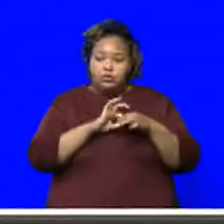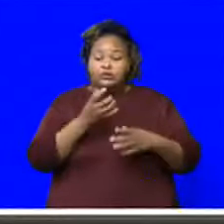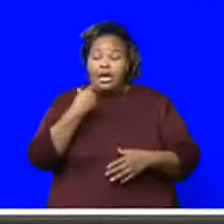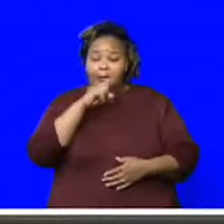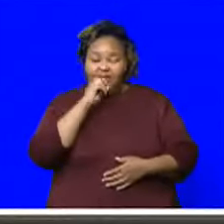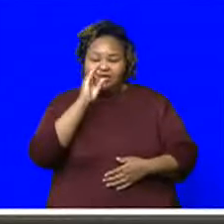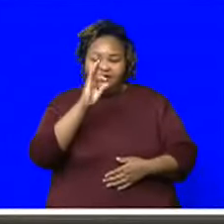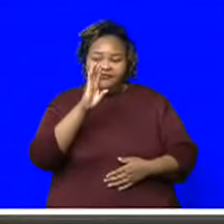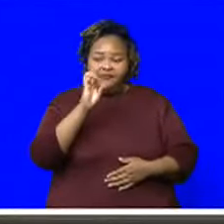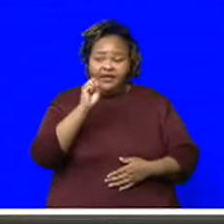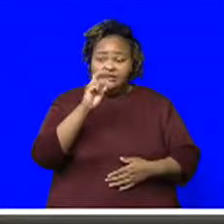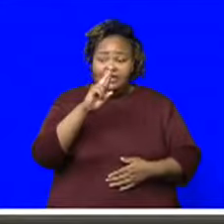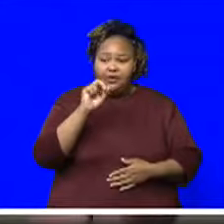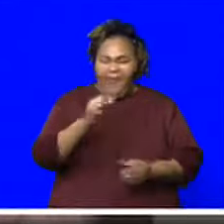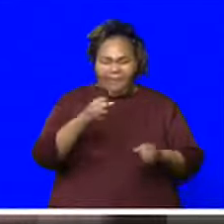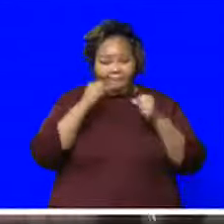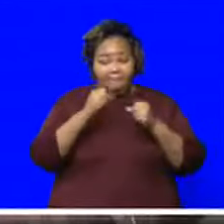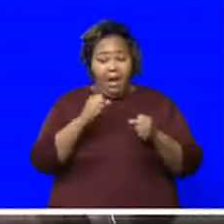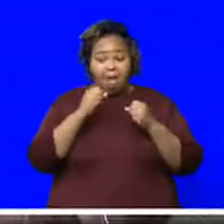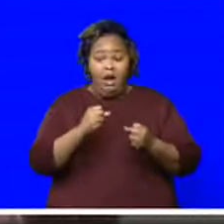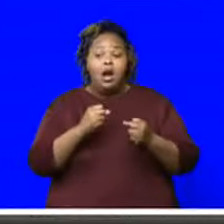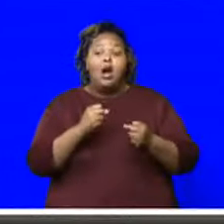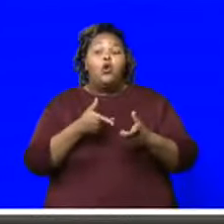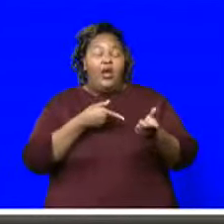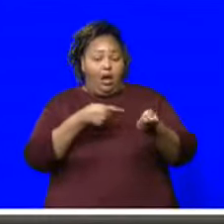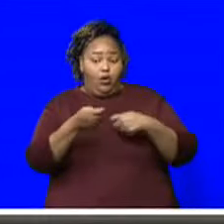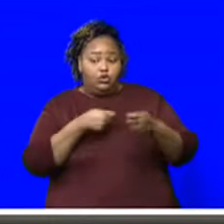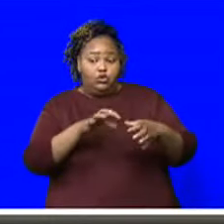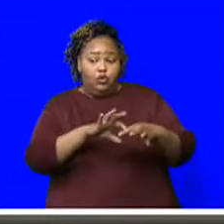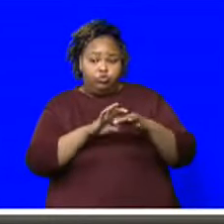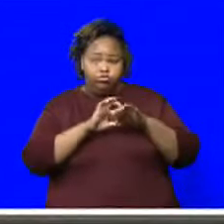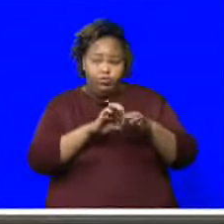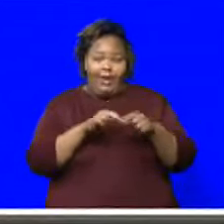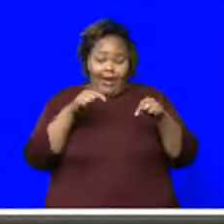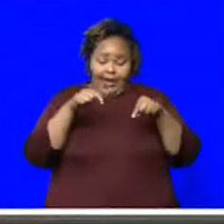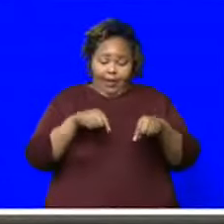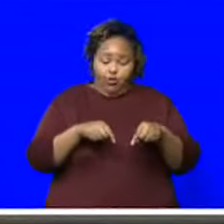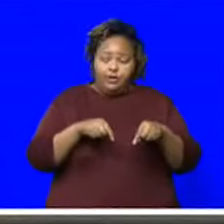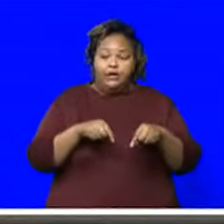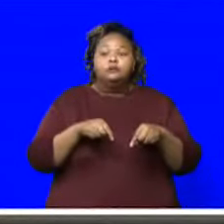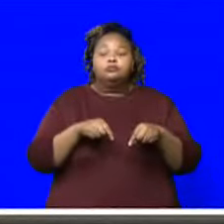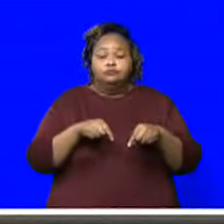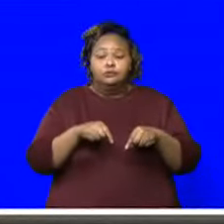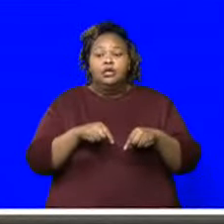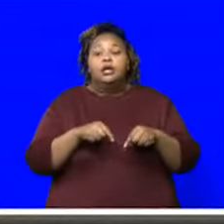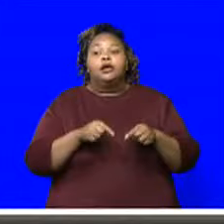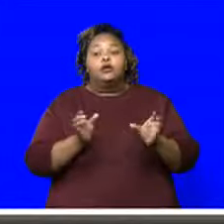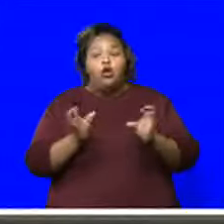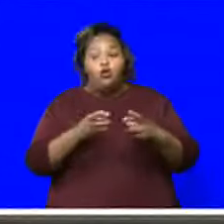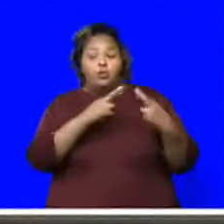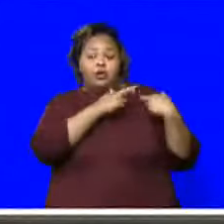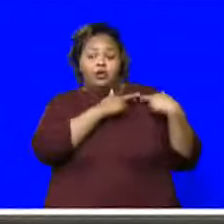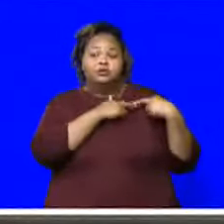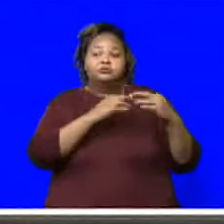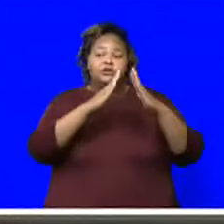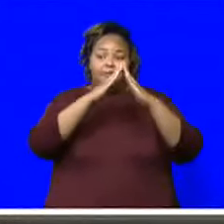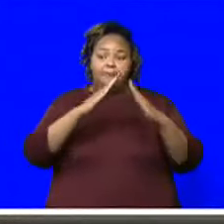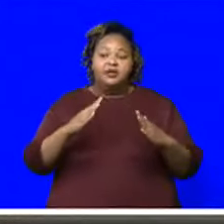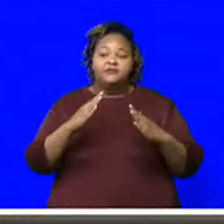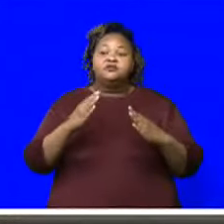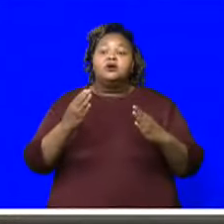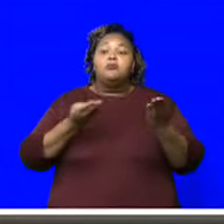sina litiko la commerce na commissioner sesihlanganisa lemiqondo ke ukuthi sitawuphuma sibe imqondo omunye futhi ke